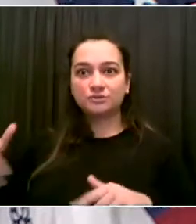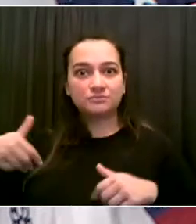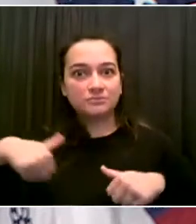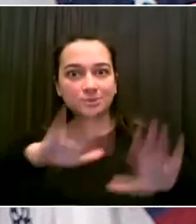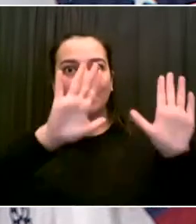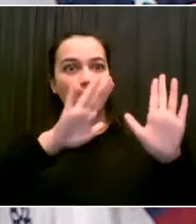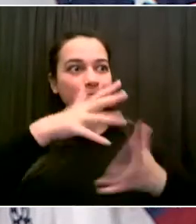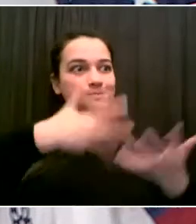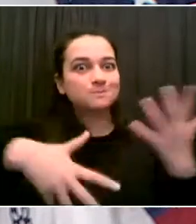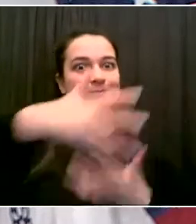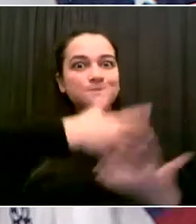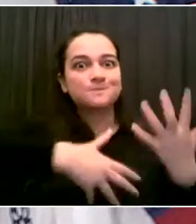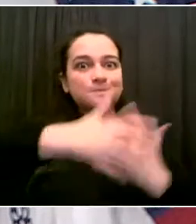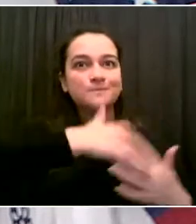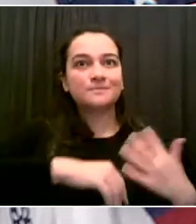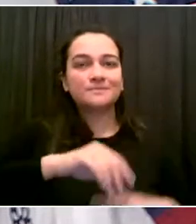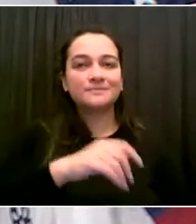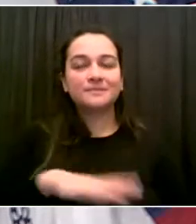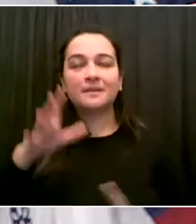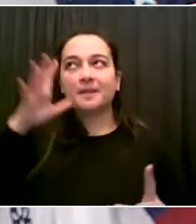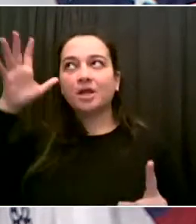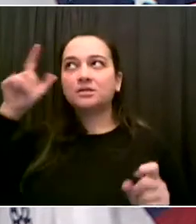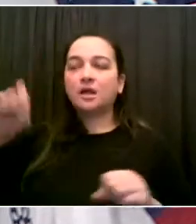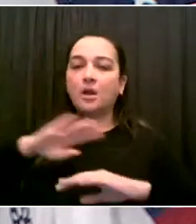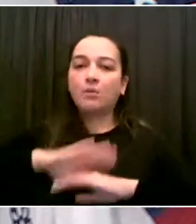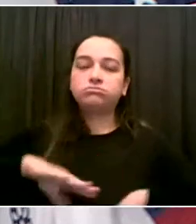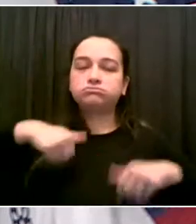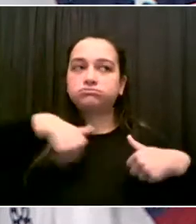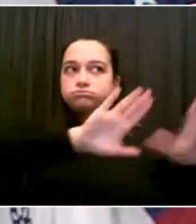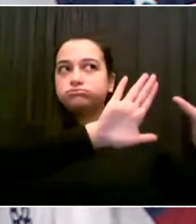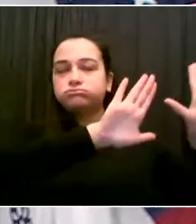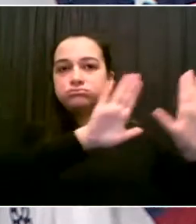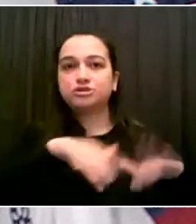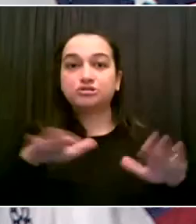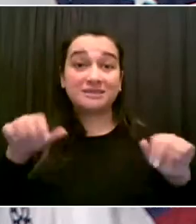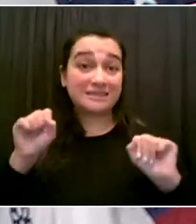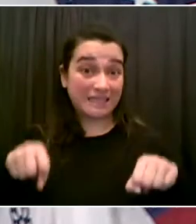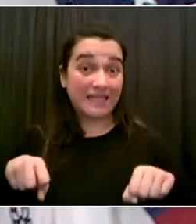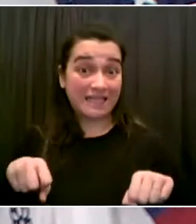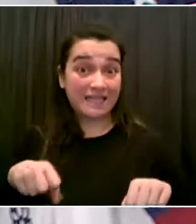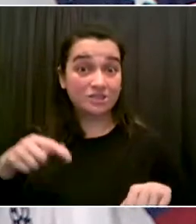knowing they've got a safe, positive place for the kids to be this summer. Go ahead, Nolan.